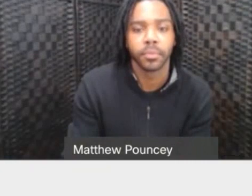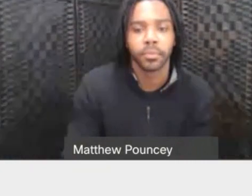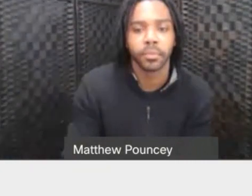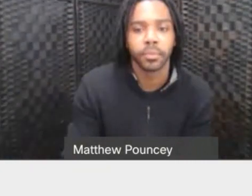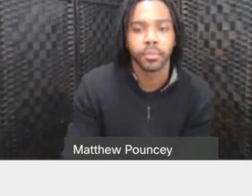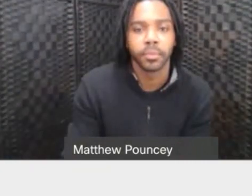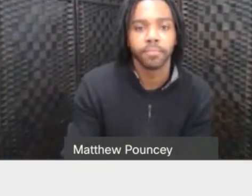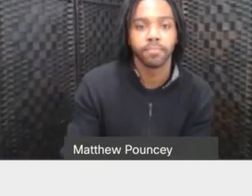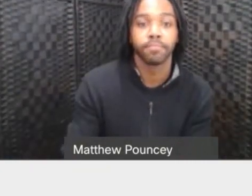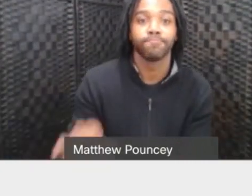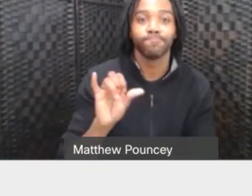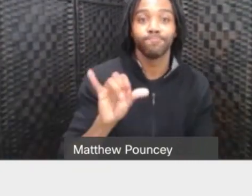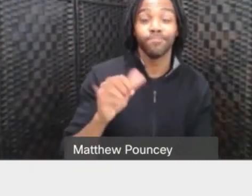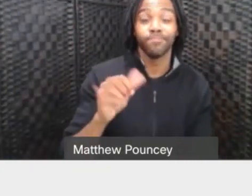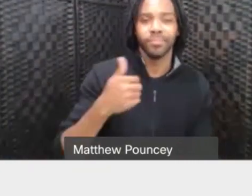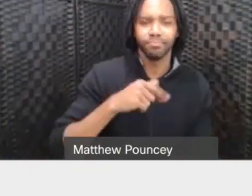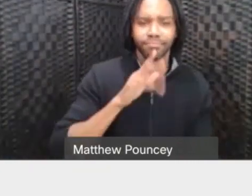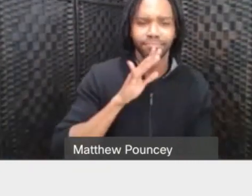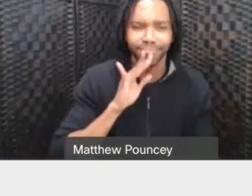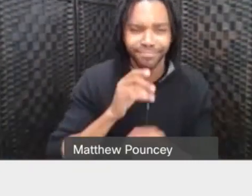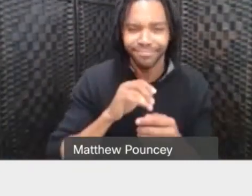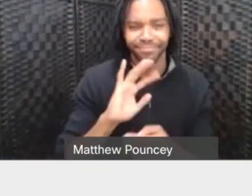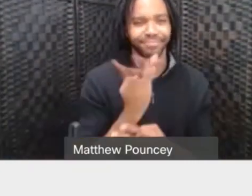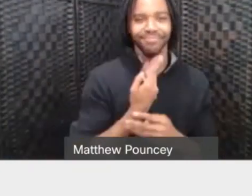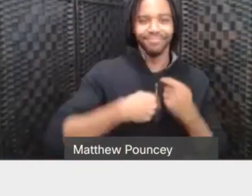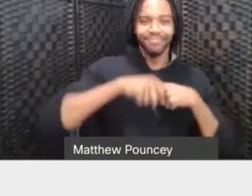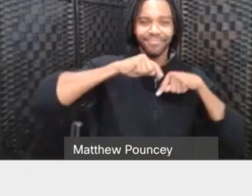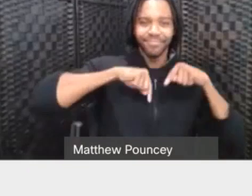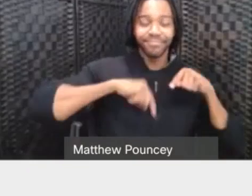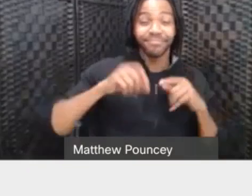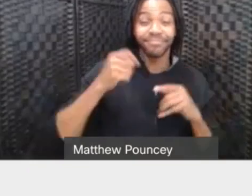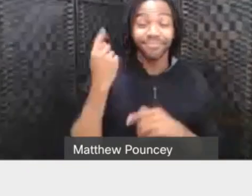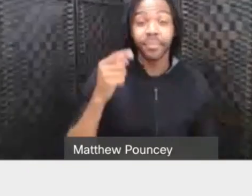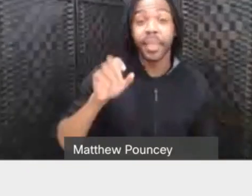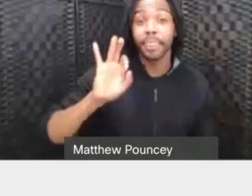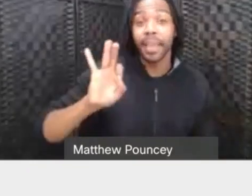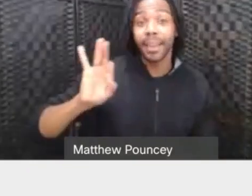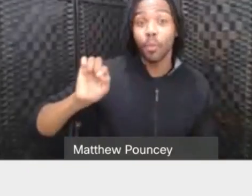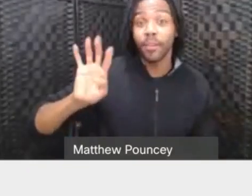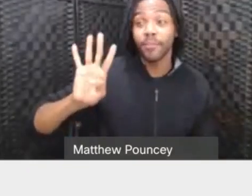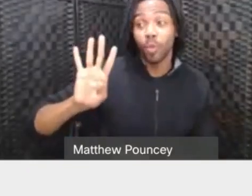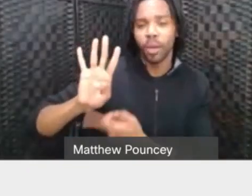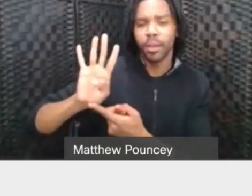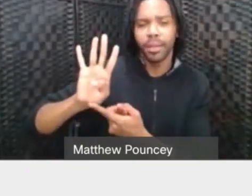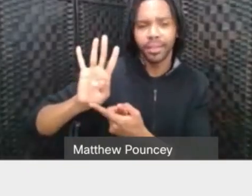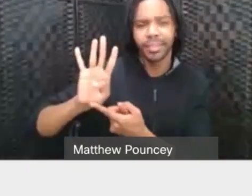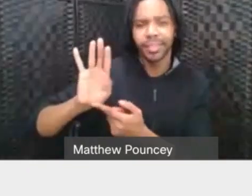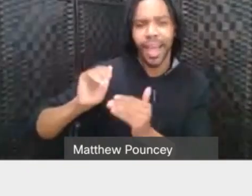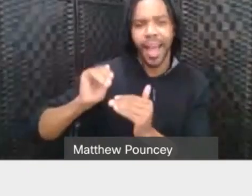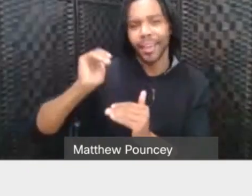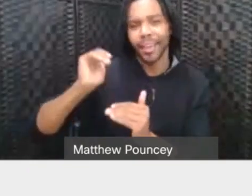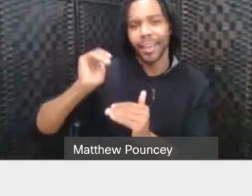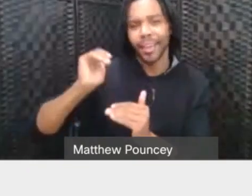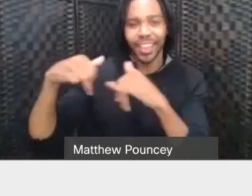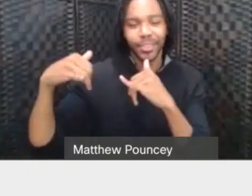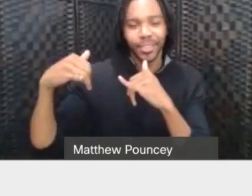Oh, and I'm talking backwards here. 99.4 is a higher standard than 100.4. So anything higher